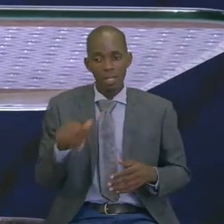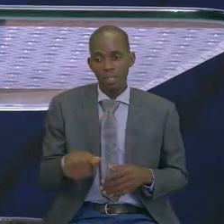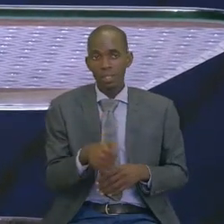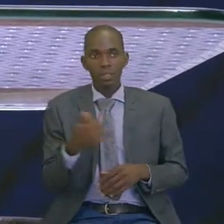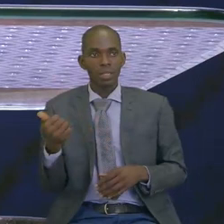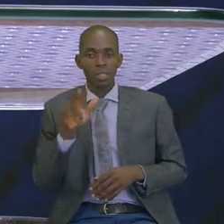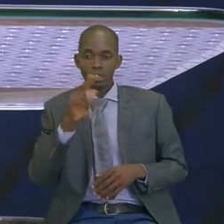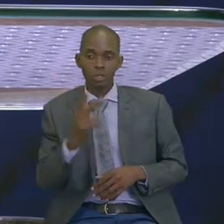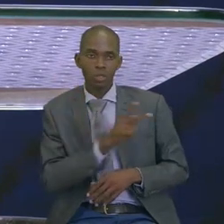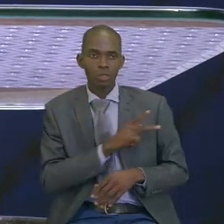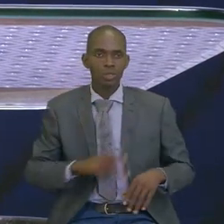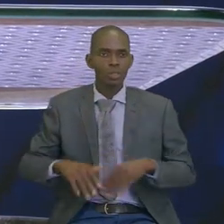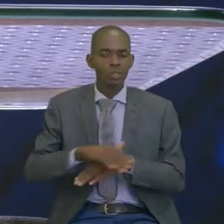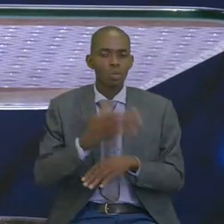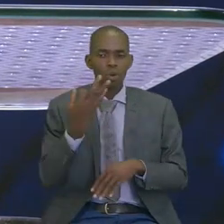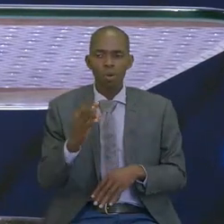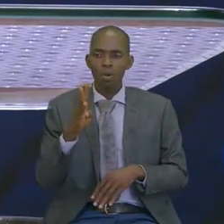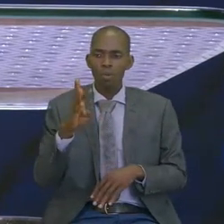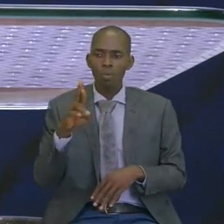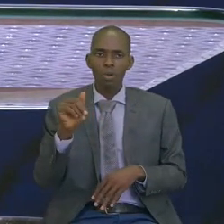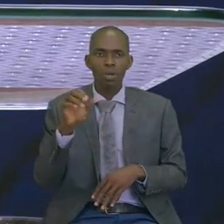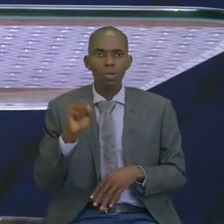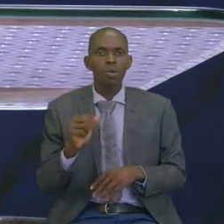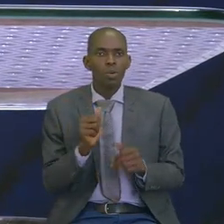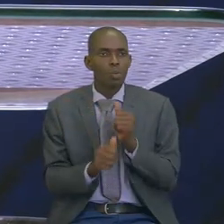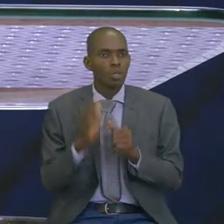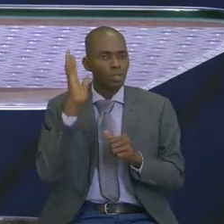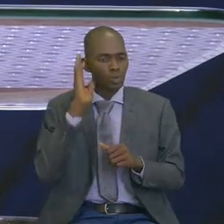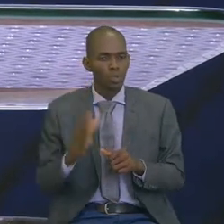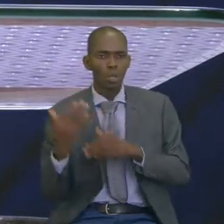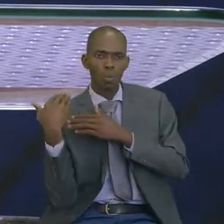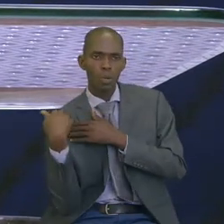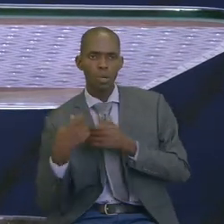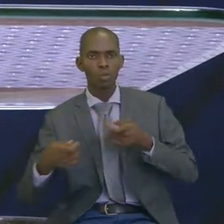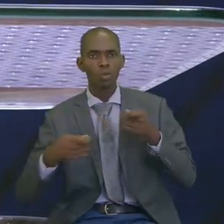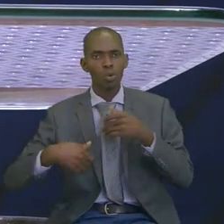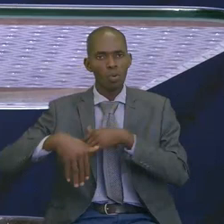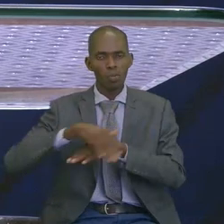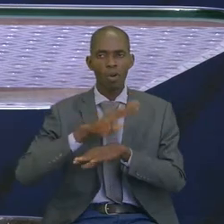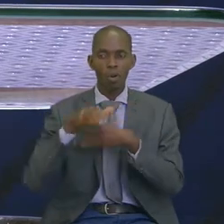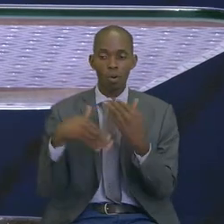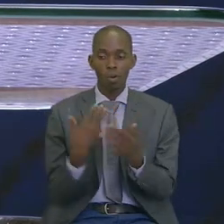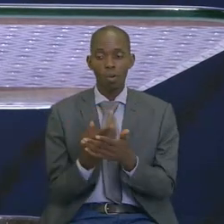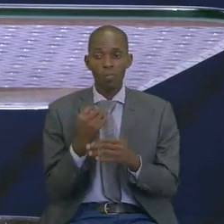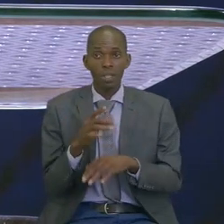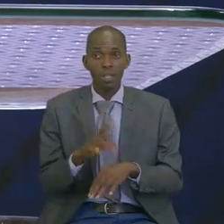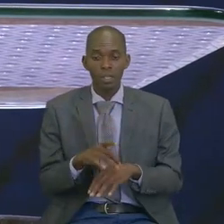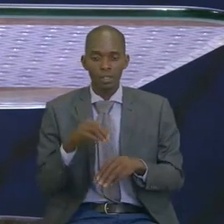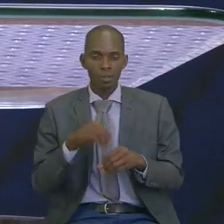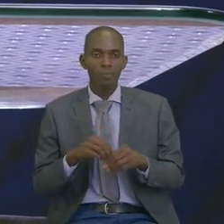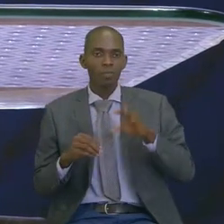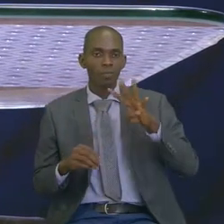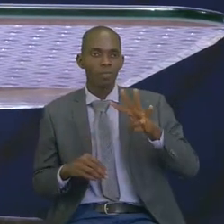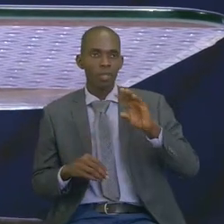of brass, which shall bear rule over all the earth. And then in verse 40, it says